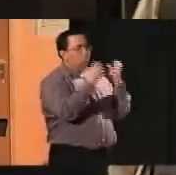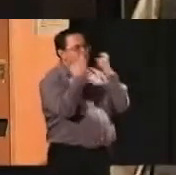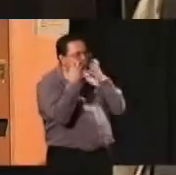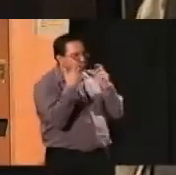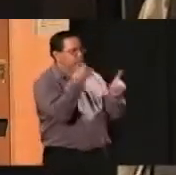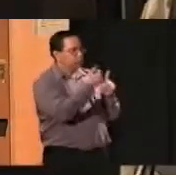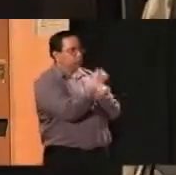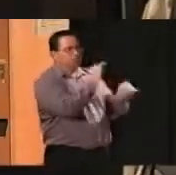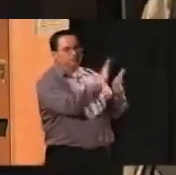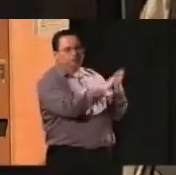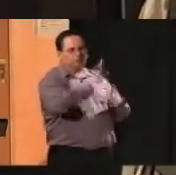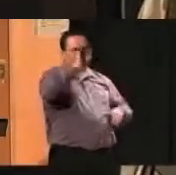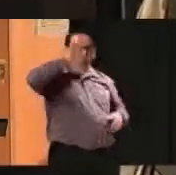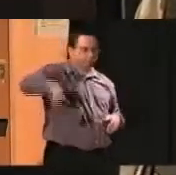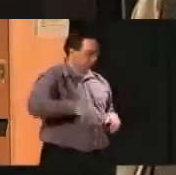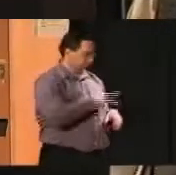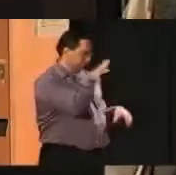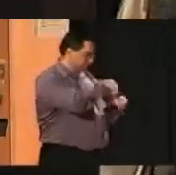school.